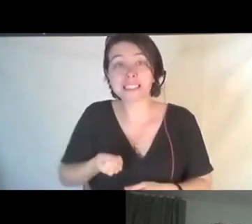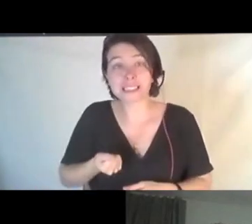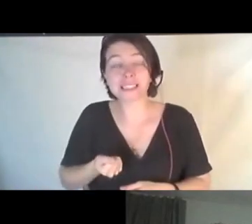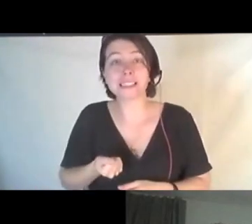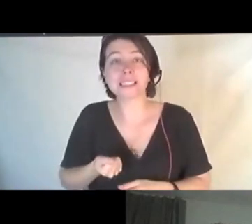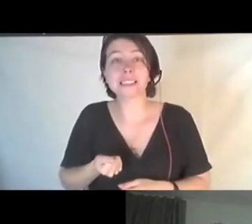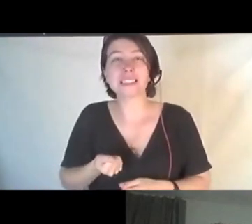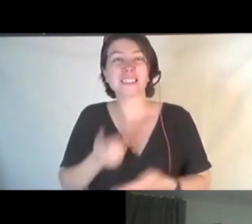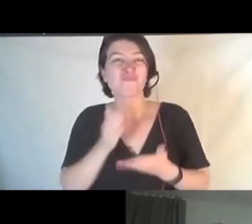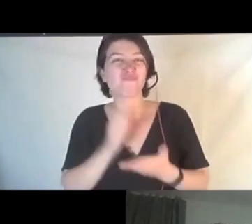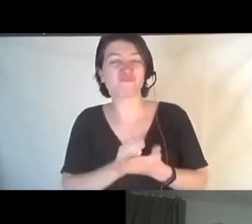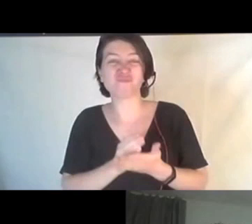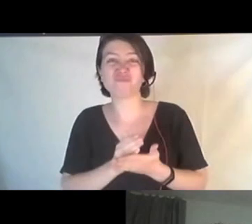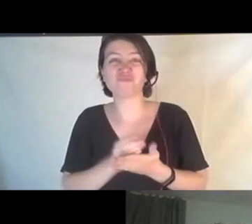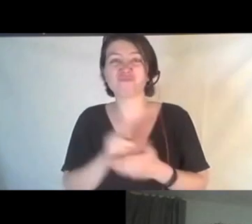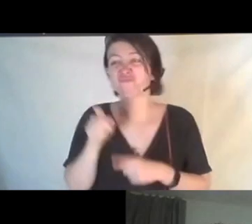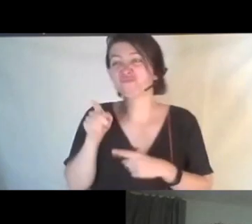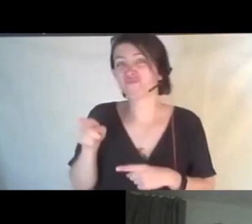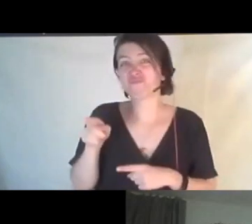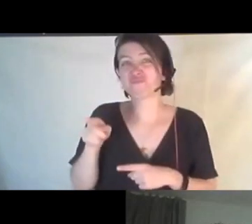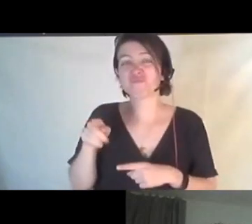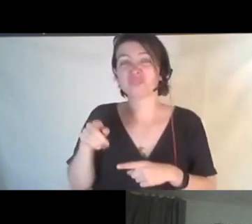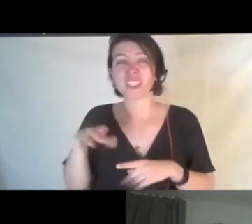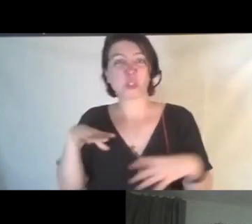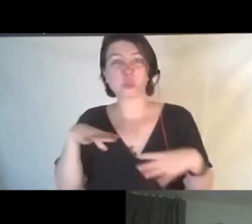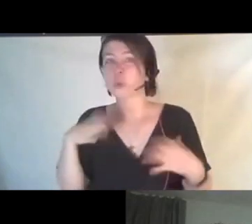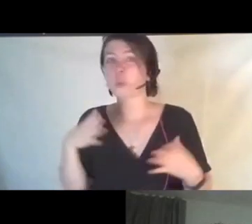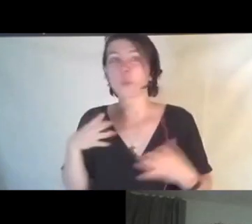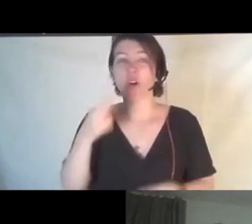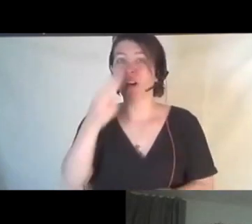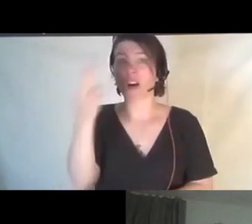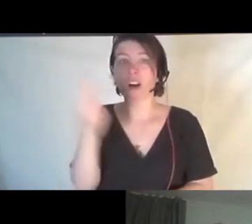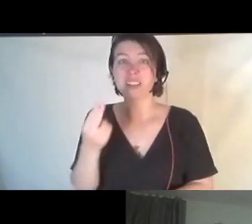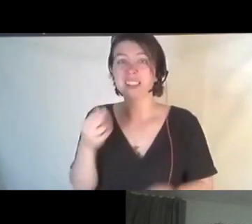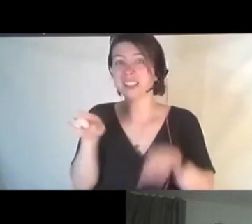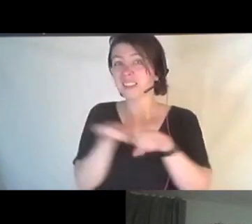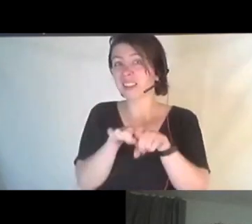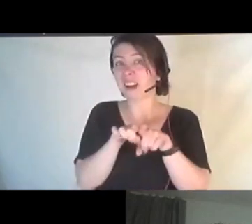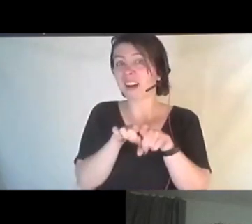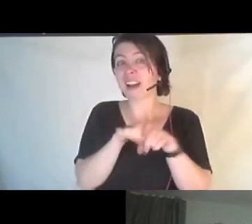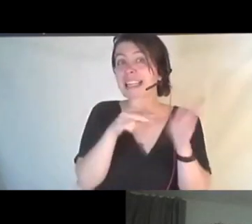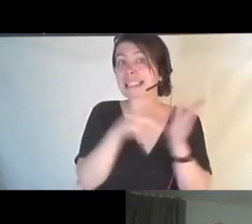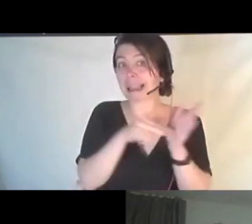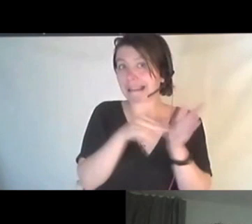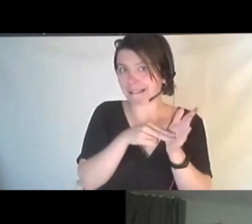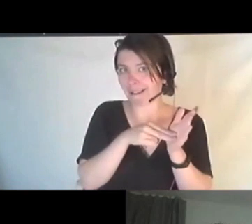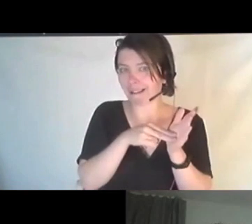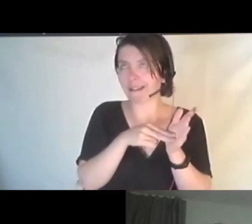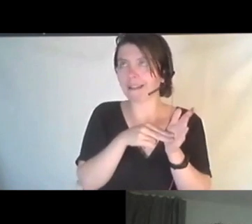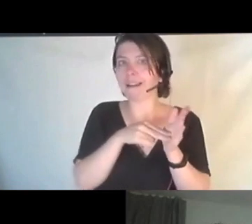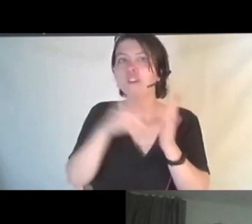they're really not keen for an artist like Nena, for us to apply for funding on behalf